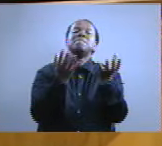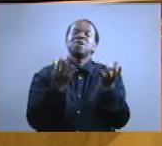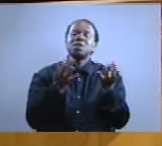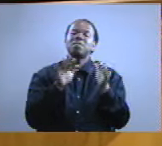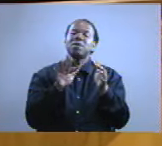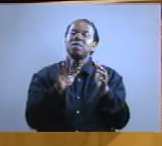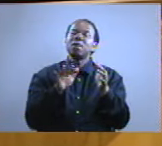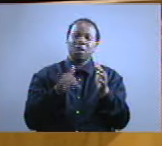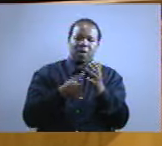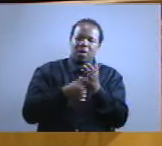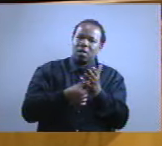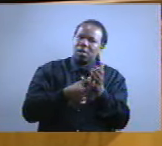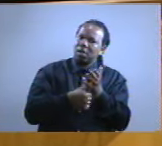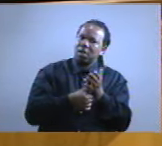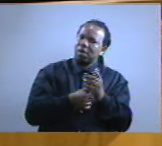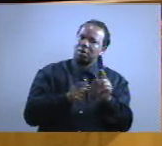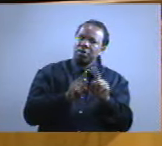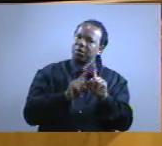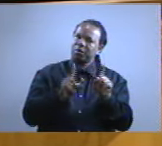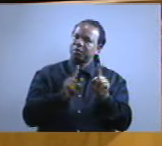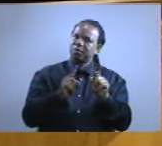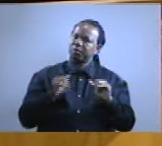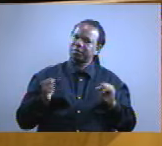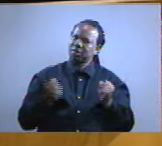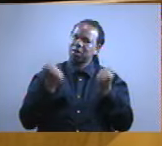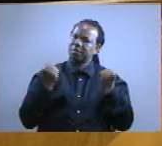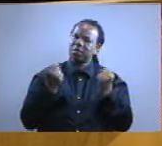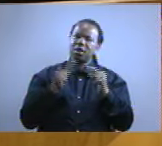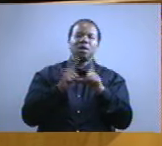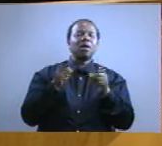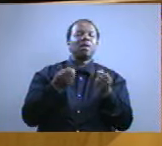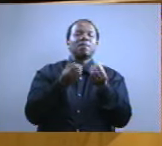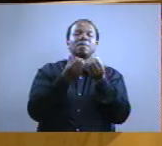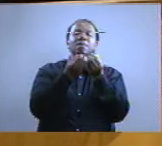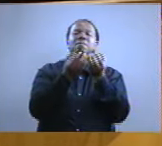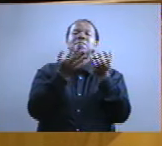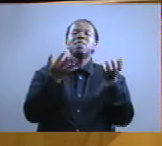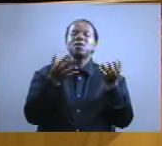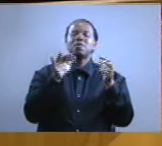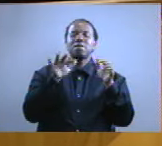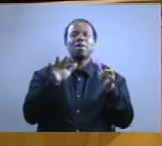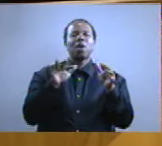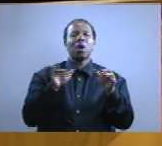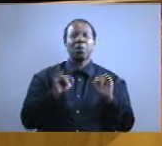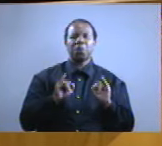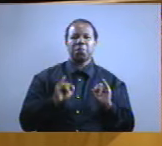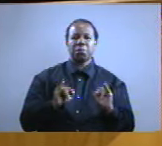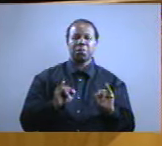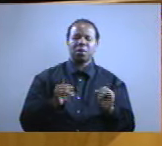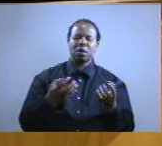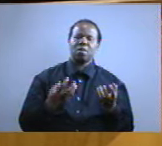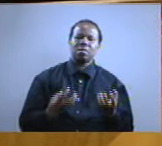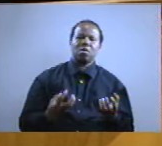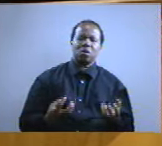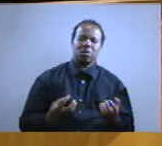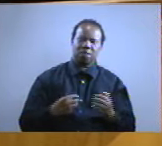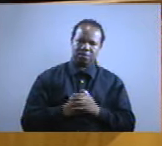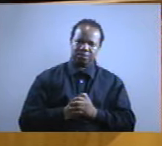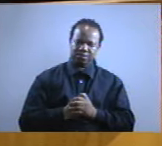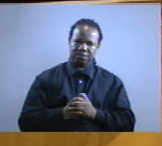to be celebrated. It simply means that millions of our people are poverty-stricken. Heavy penalties for those